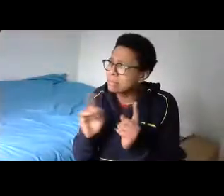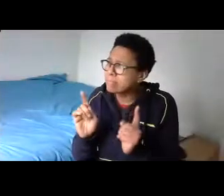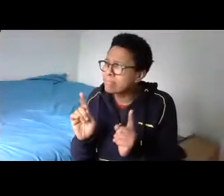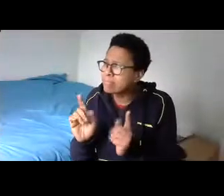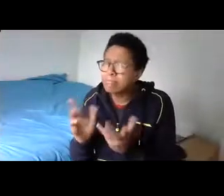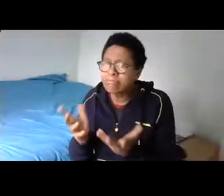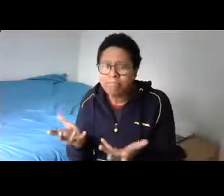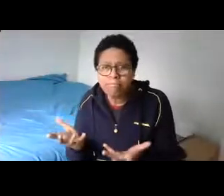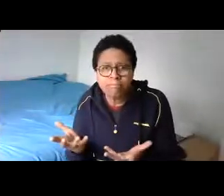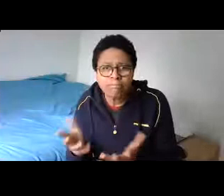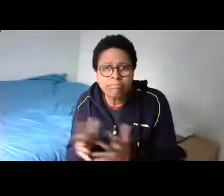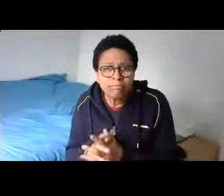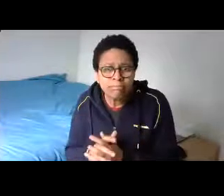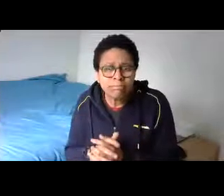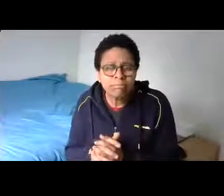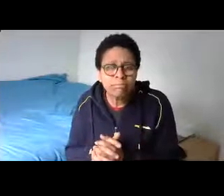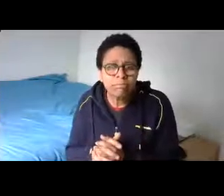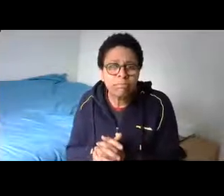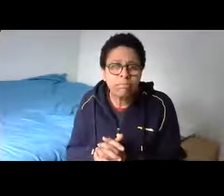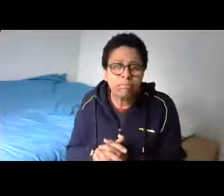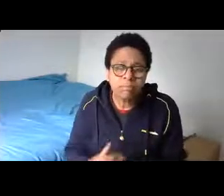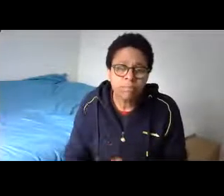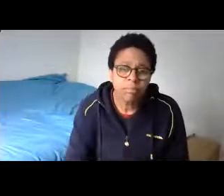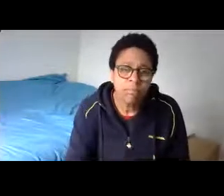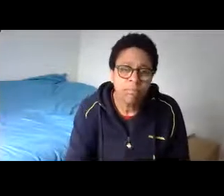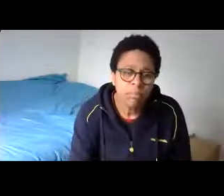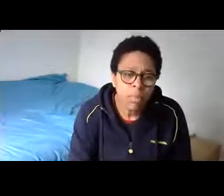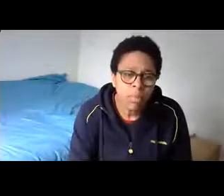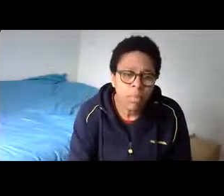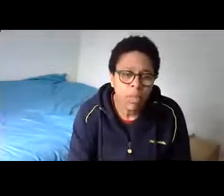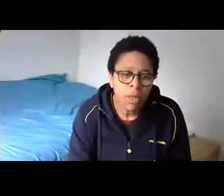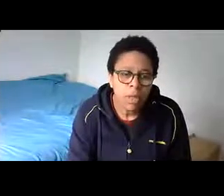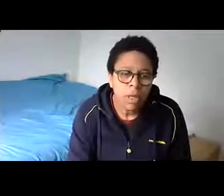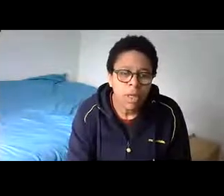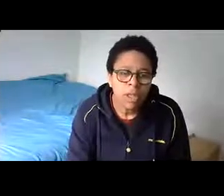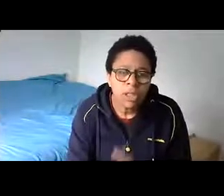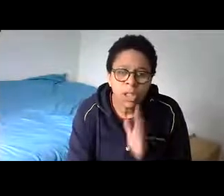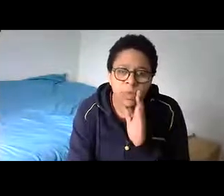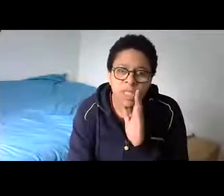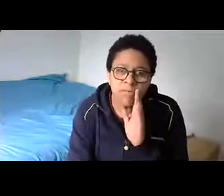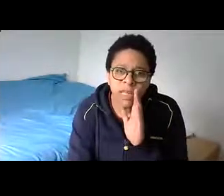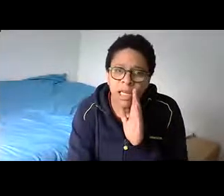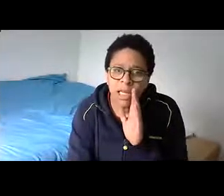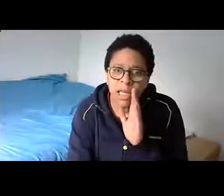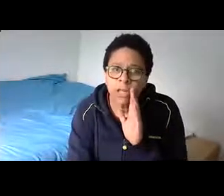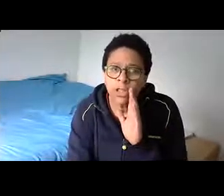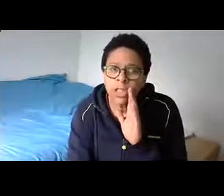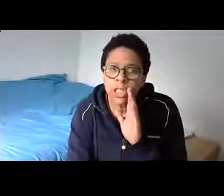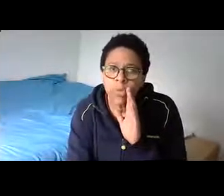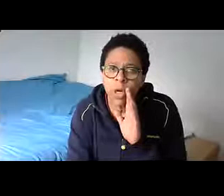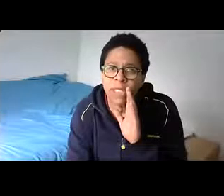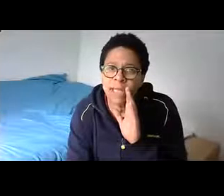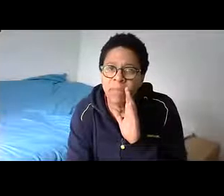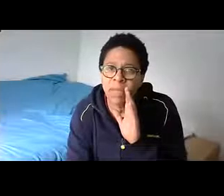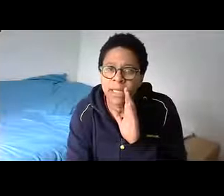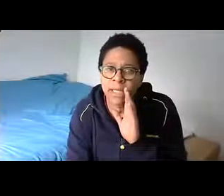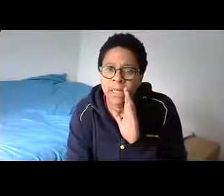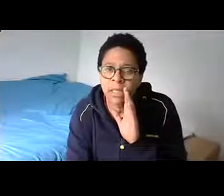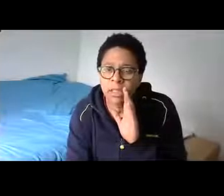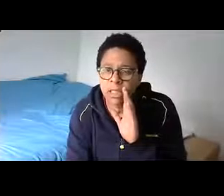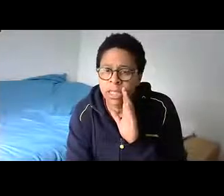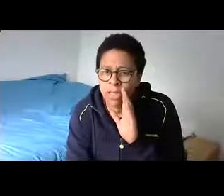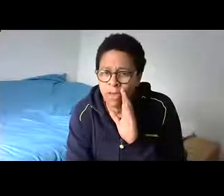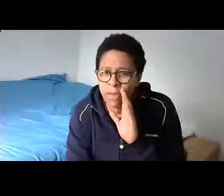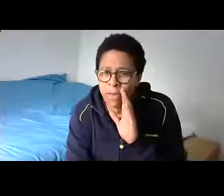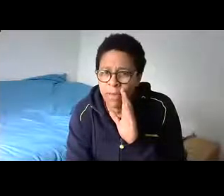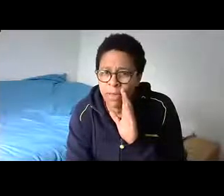Or they think it's not the best way to meet your needs. Excuse me, Lana, could you just say what a DP is?